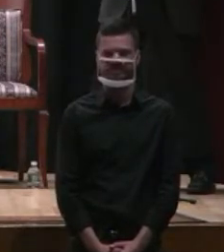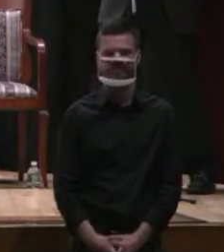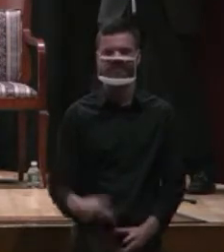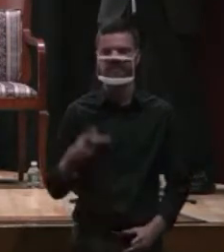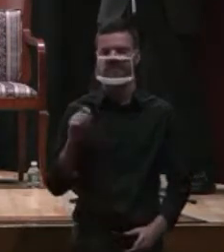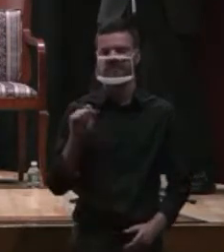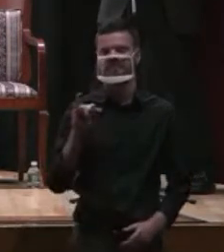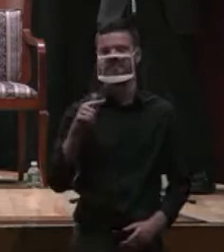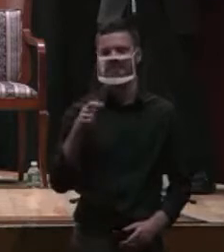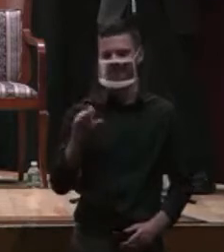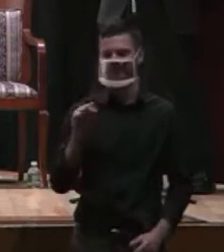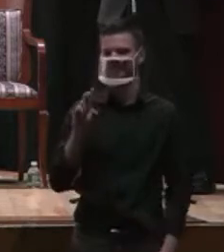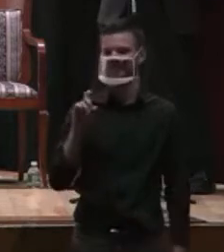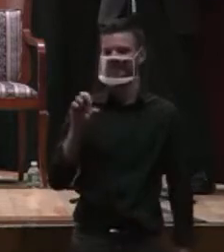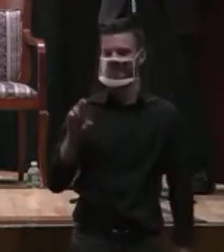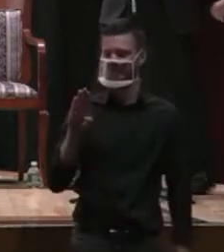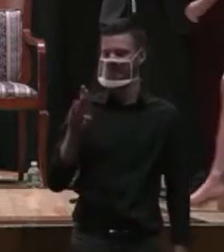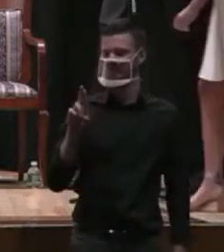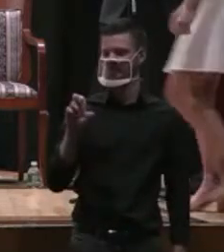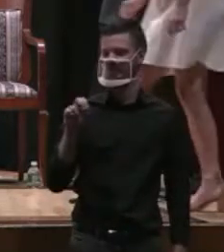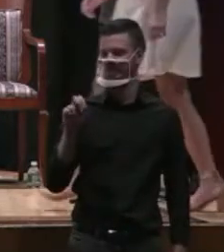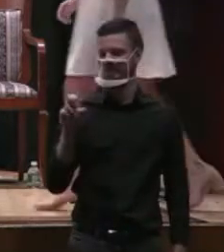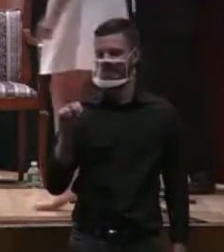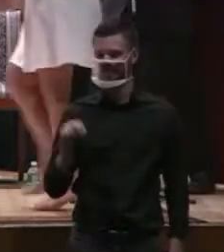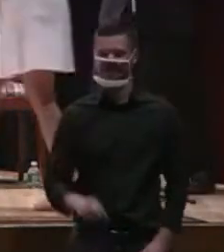Paige Summer Brennan.